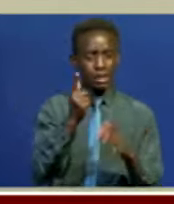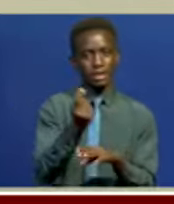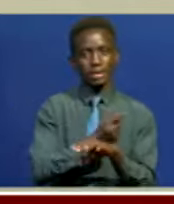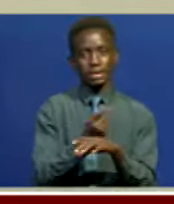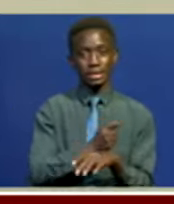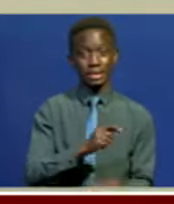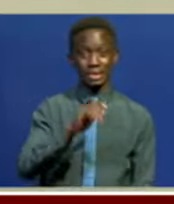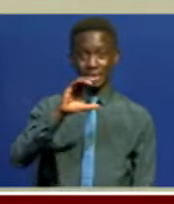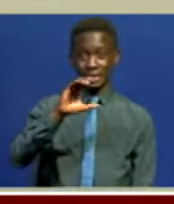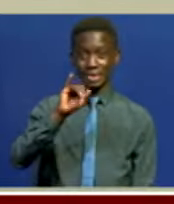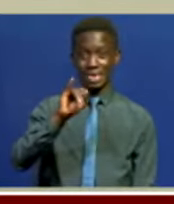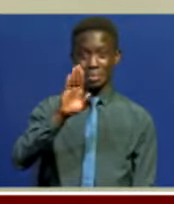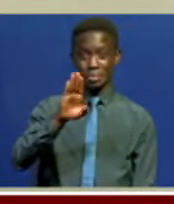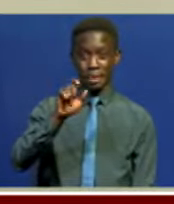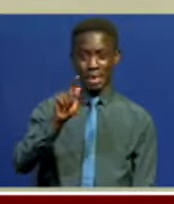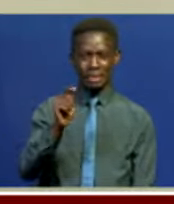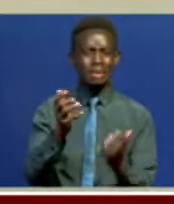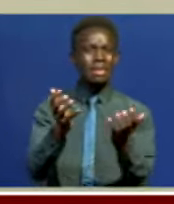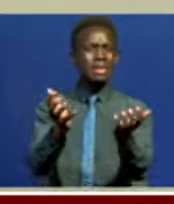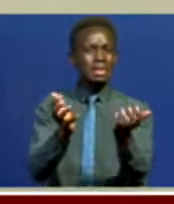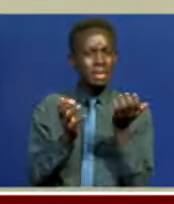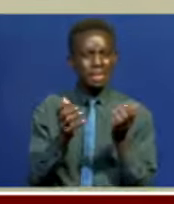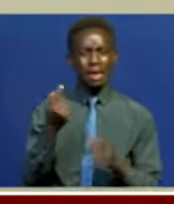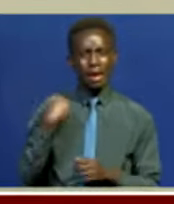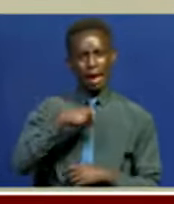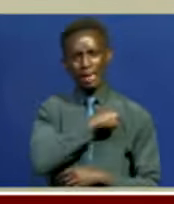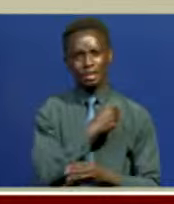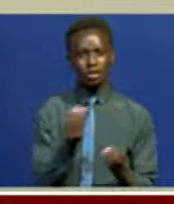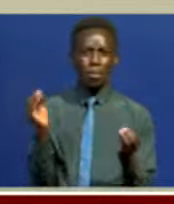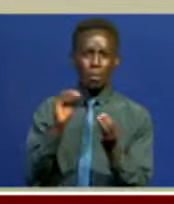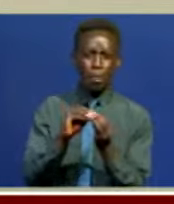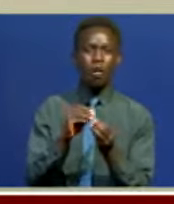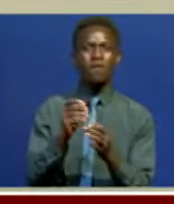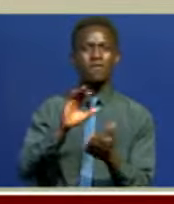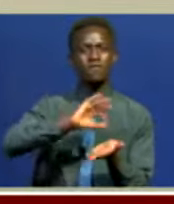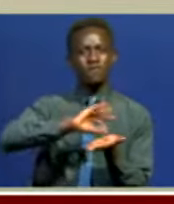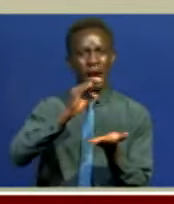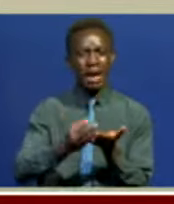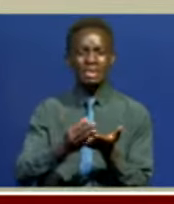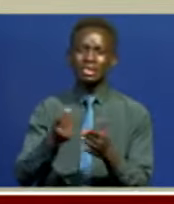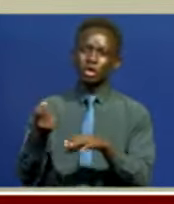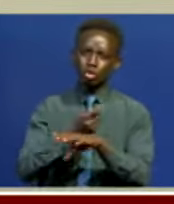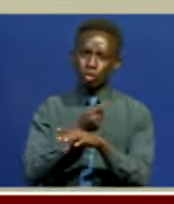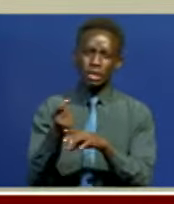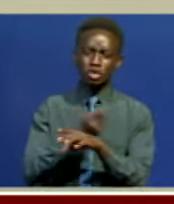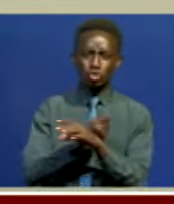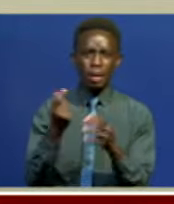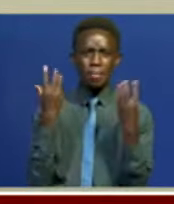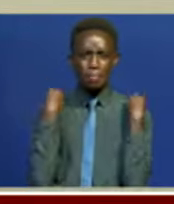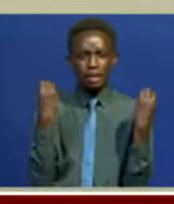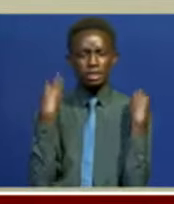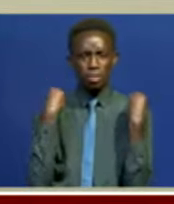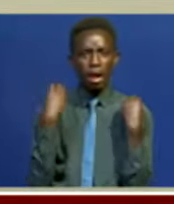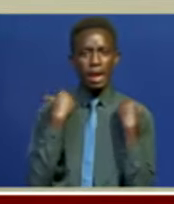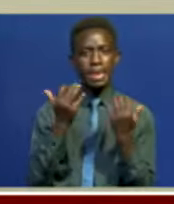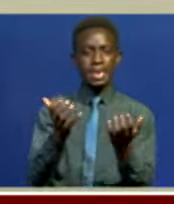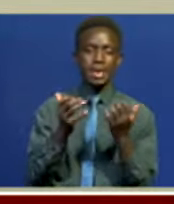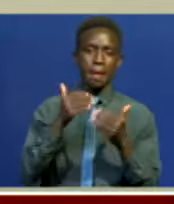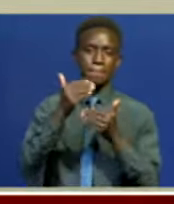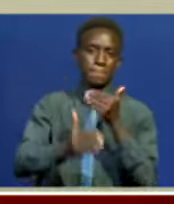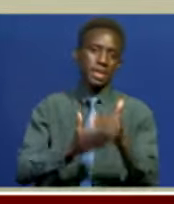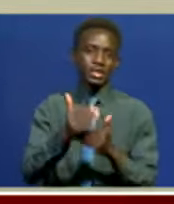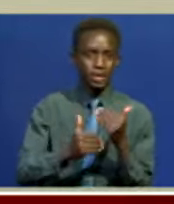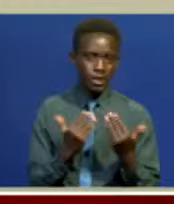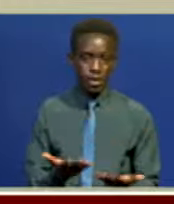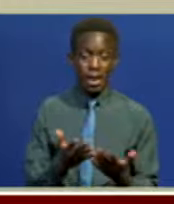curriculum will require a lot of, you know, us funding, you know, the training through practical by acquiring training material. And whatever that we have may